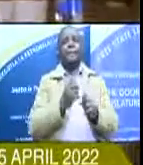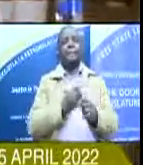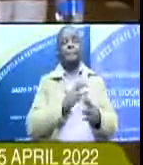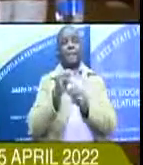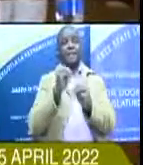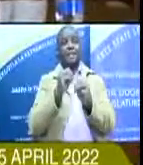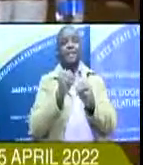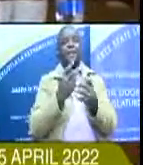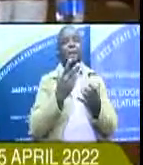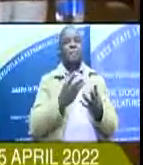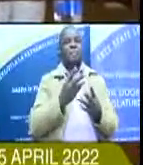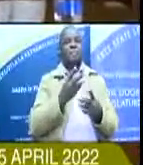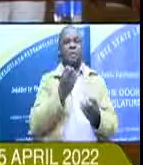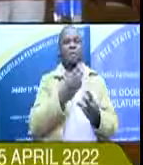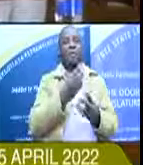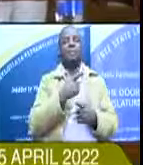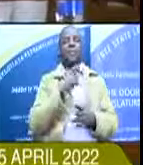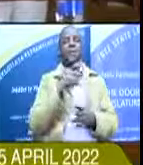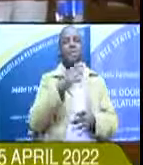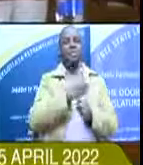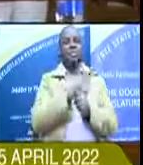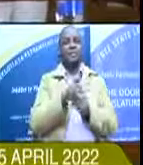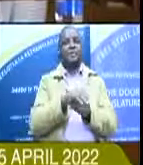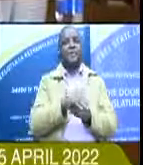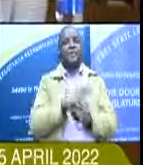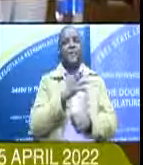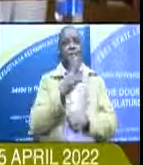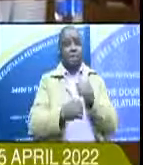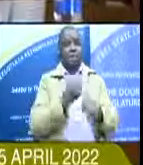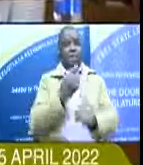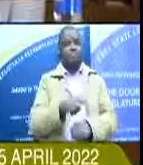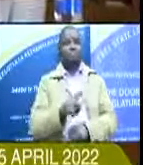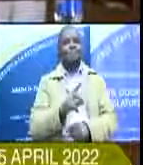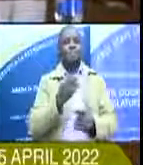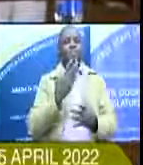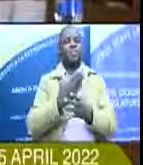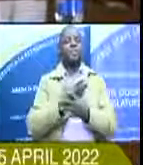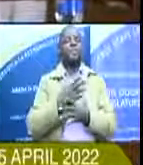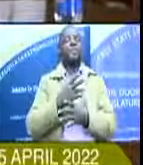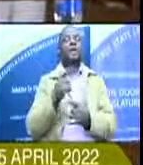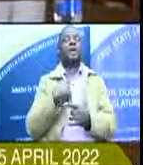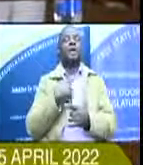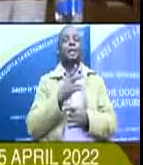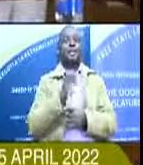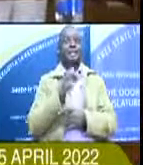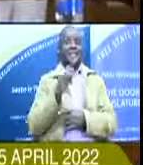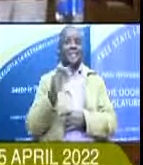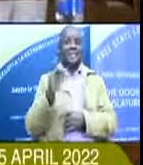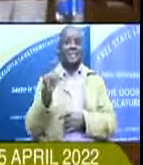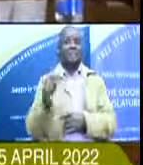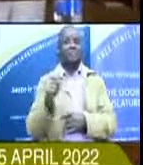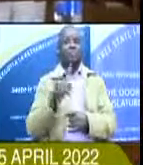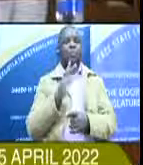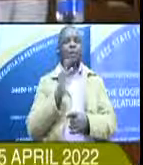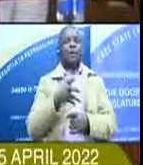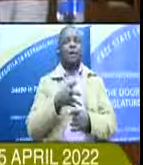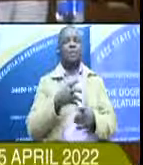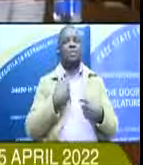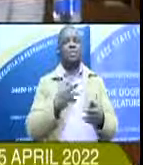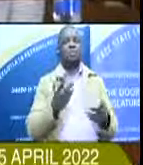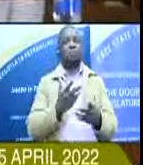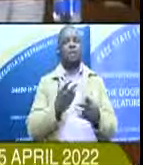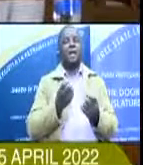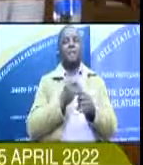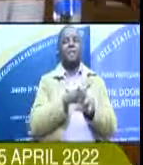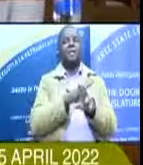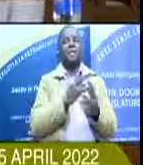COVID-19 cases. This year, working with the State Information Technology Agency, SITA, we will begin